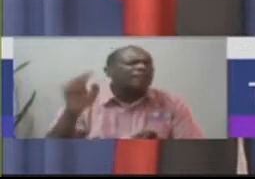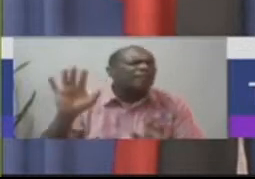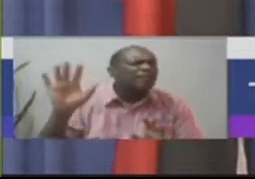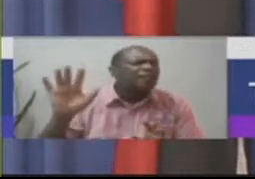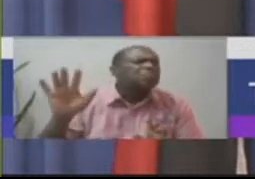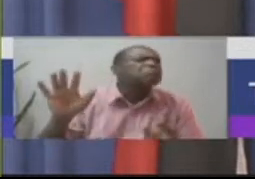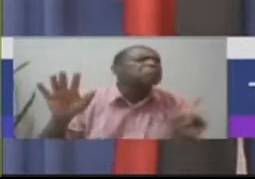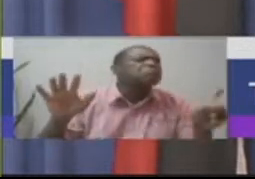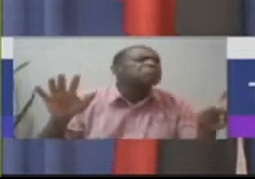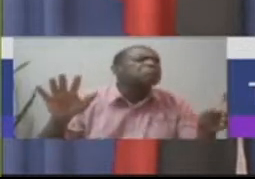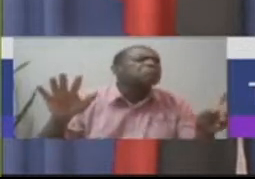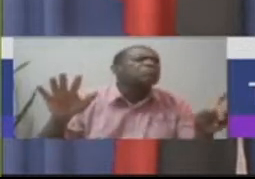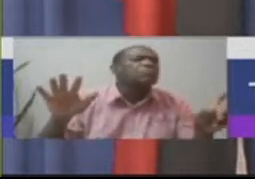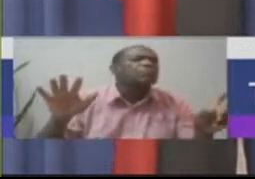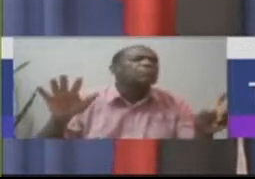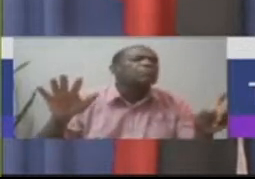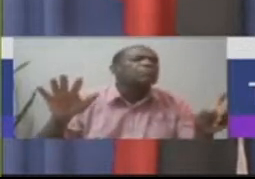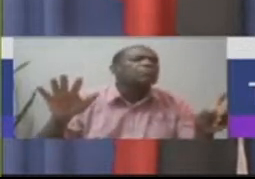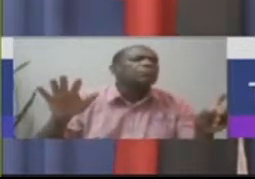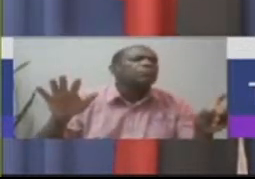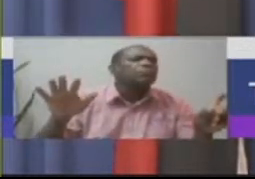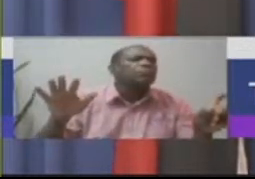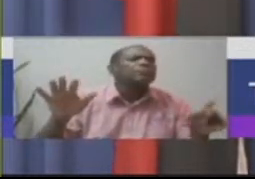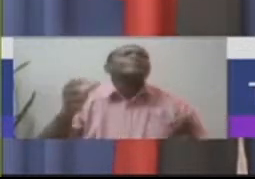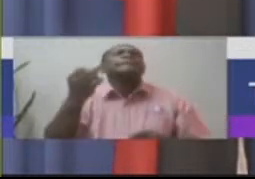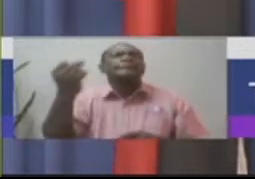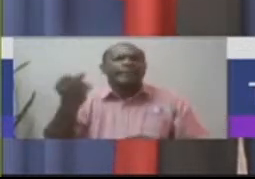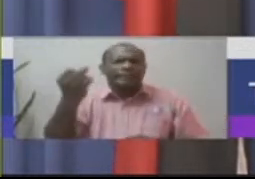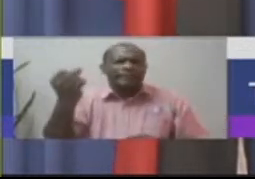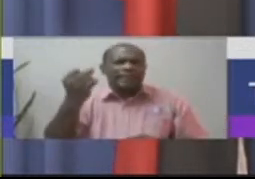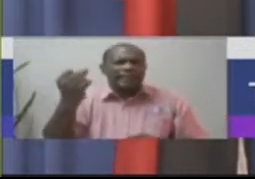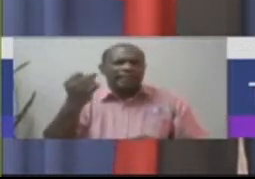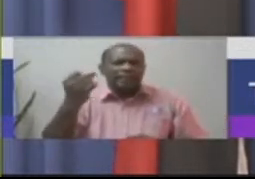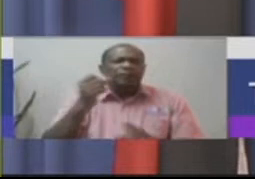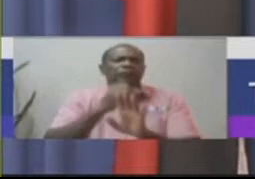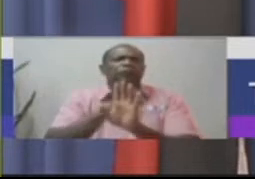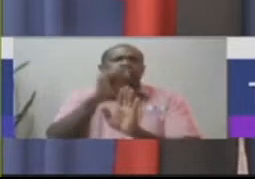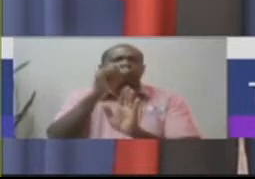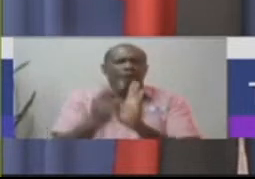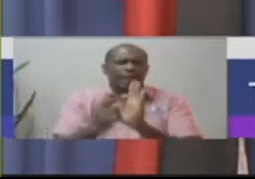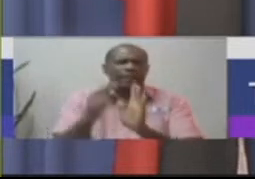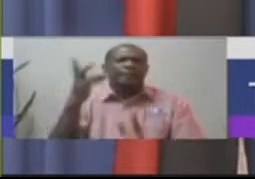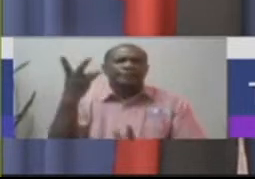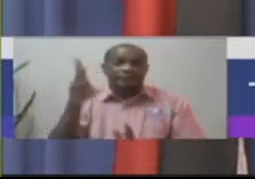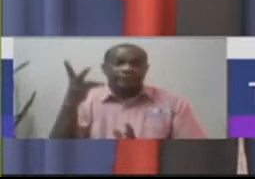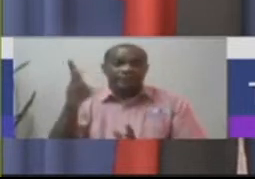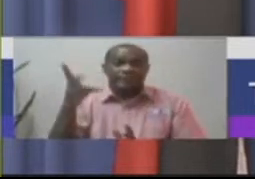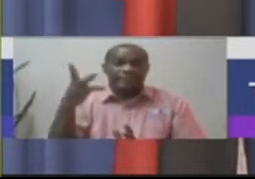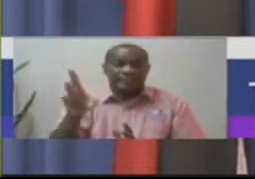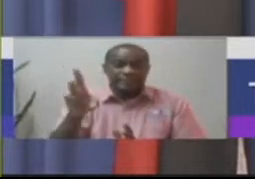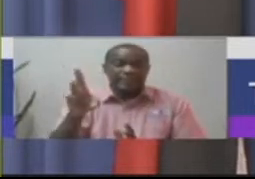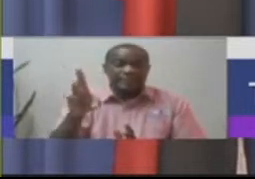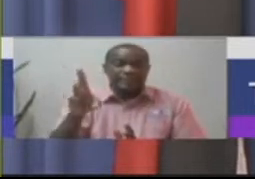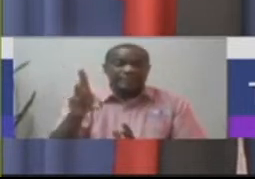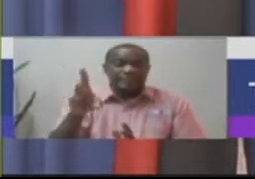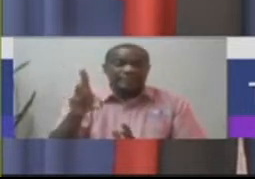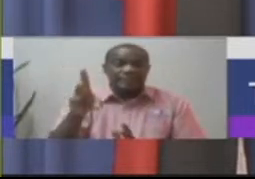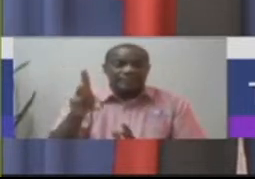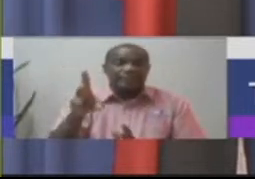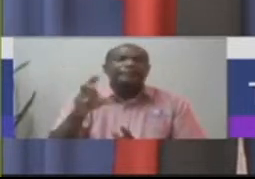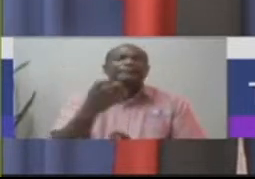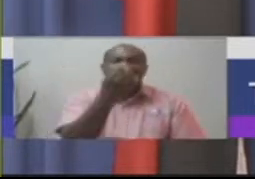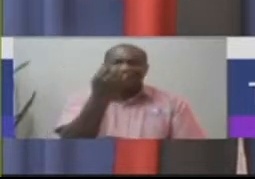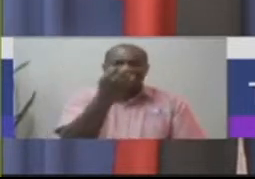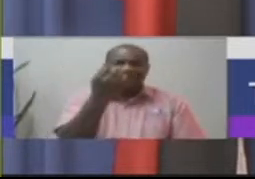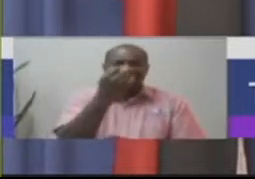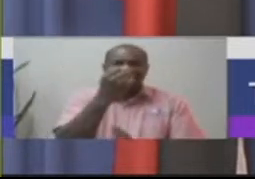The Saturday 17th of July, that's when we expect to go back